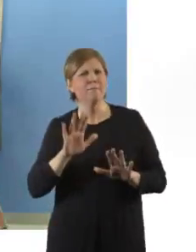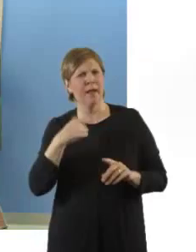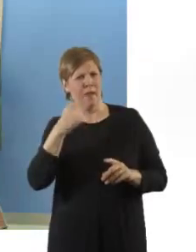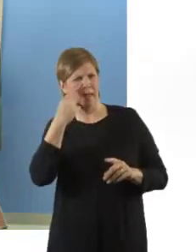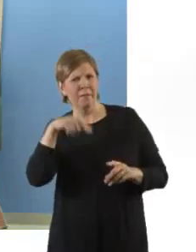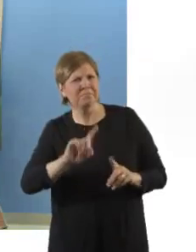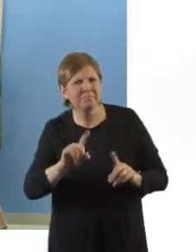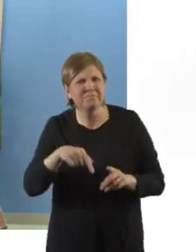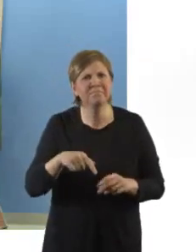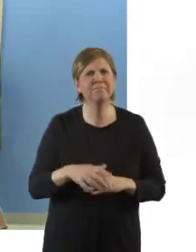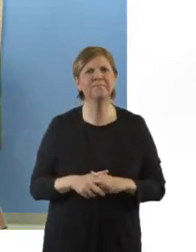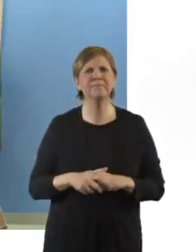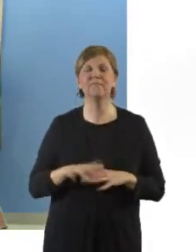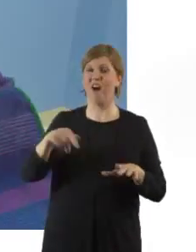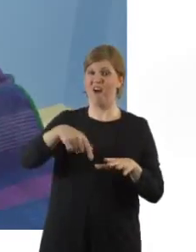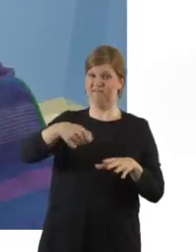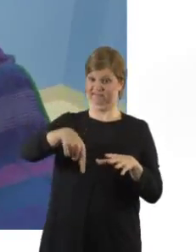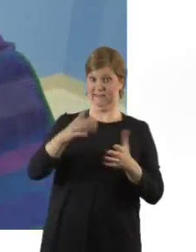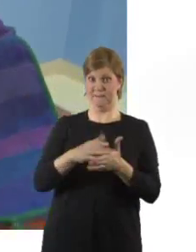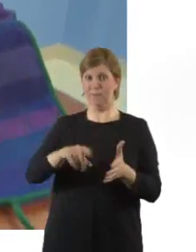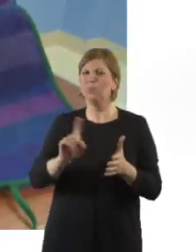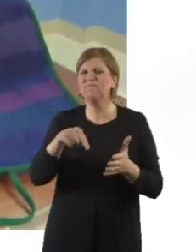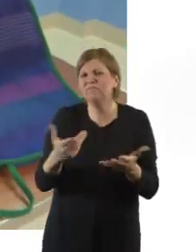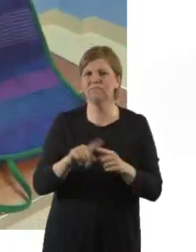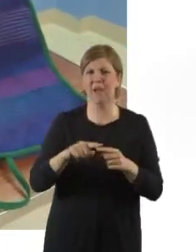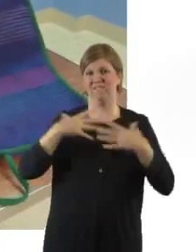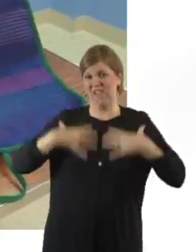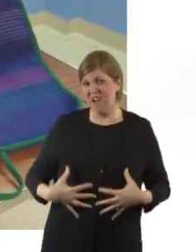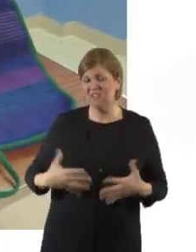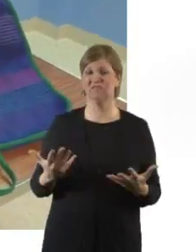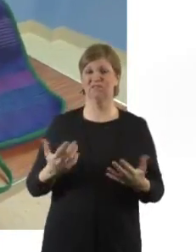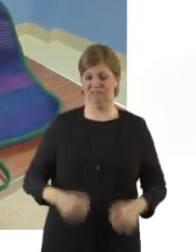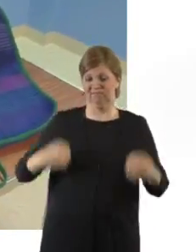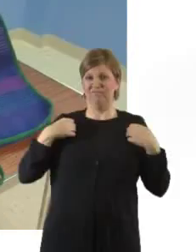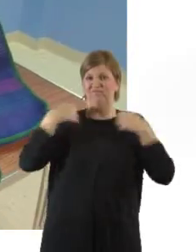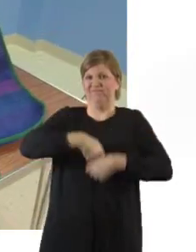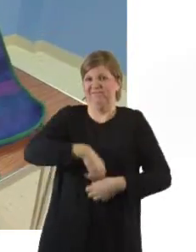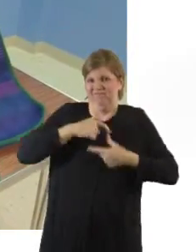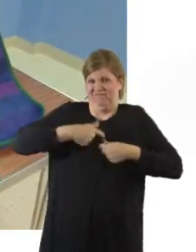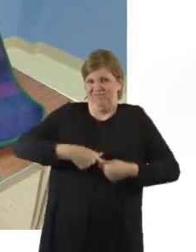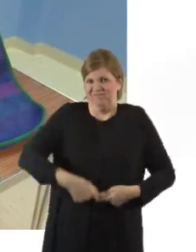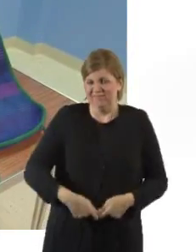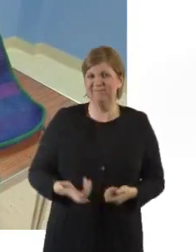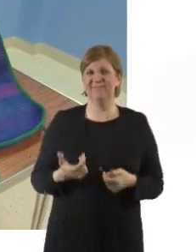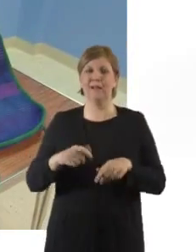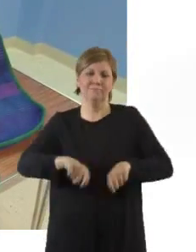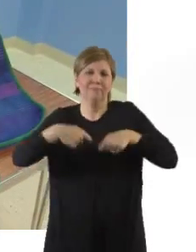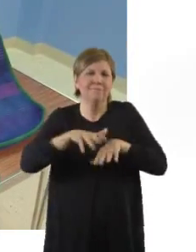So in this bag for baby, we have a couple of vests, a couple of baby grows,